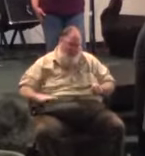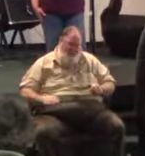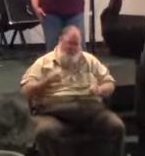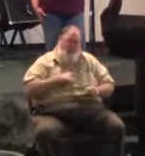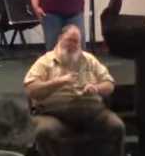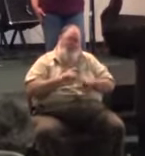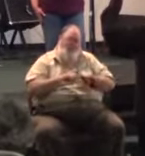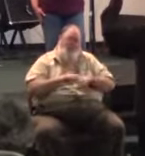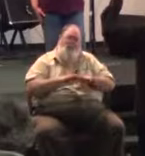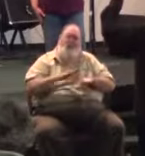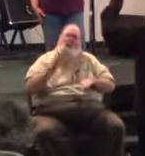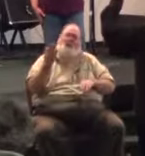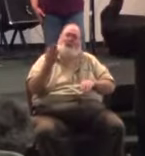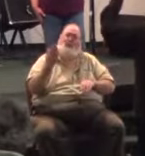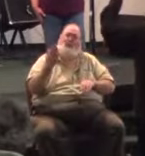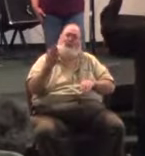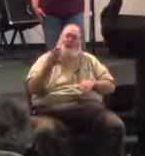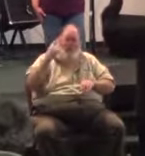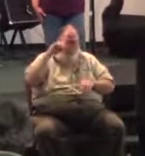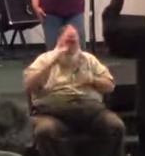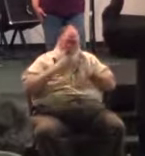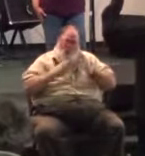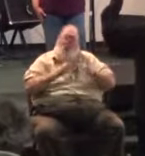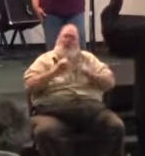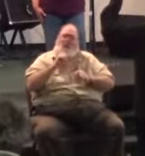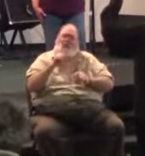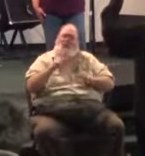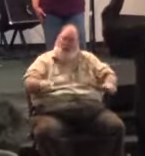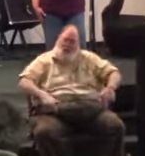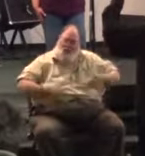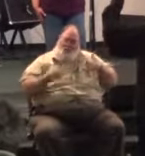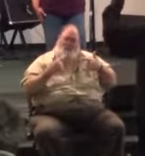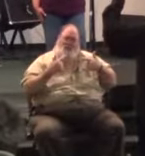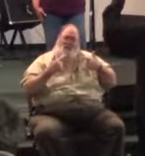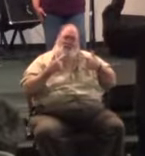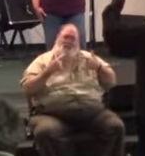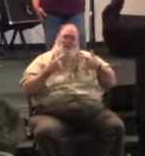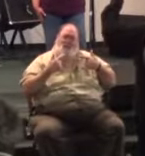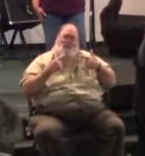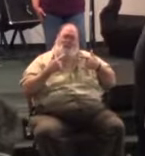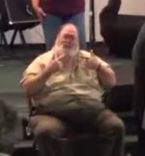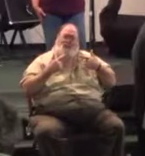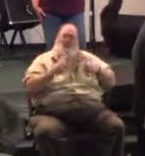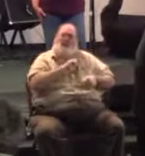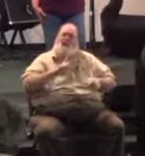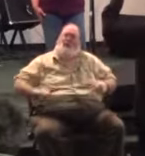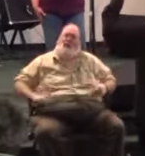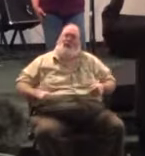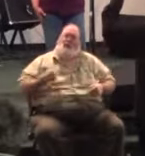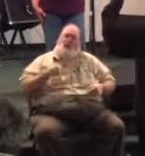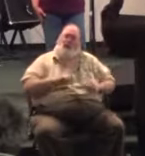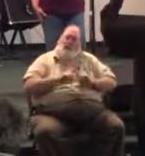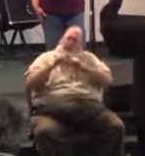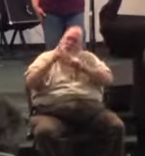we can count on you as the way, the truth, and the life. So Lord, we humbly come to you